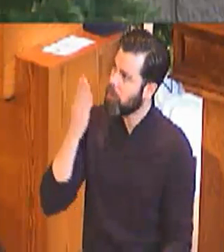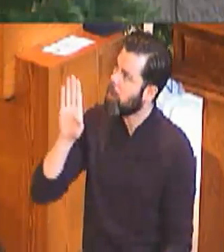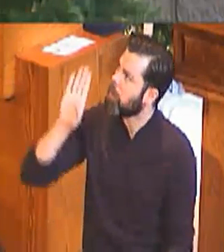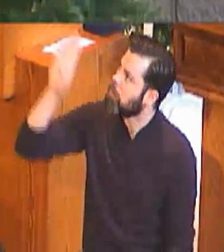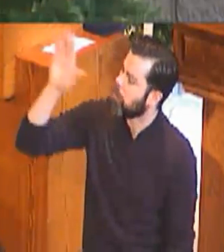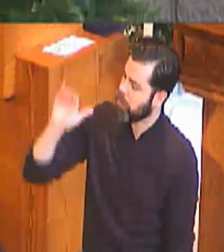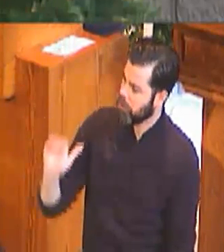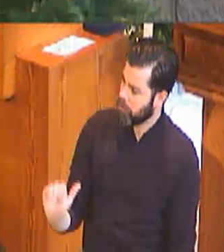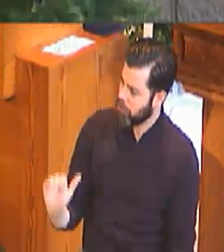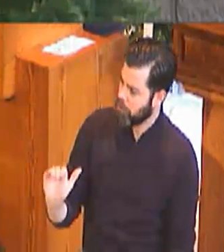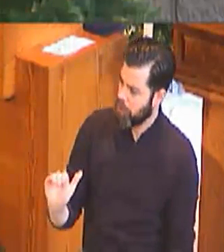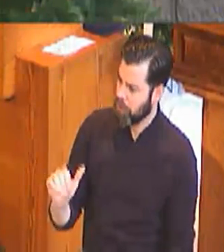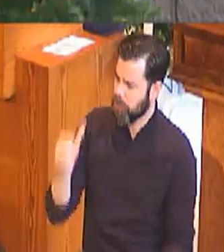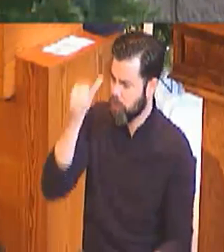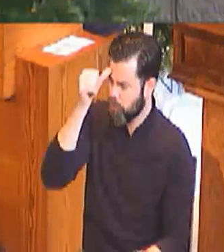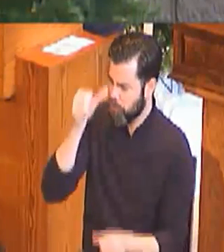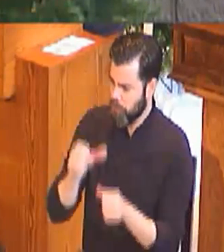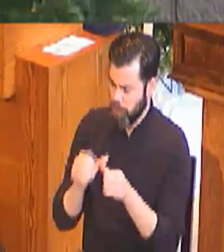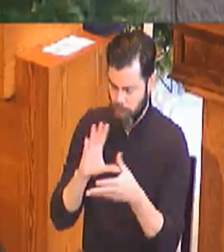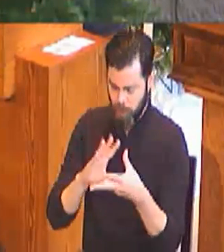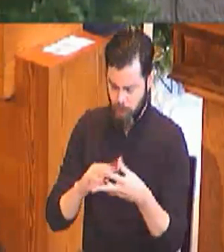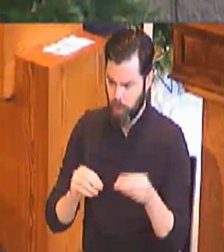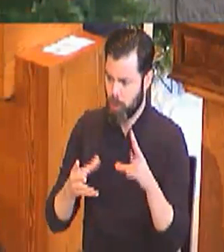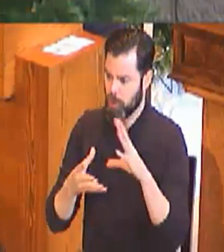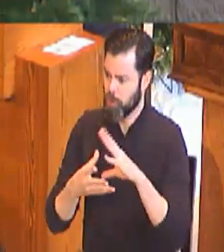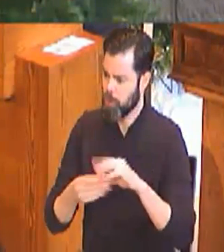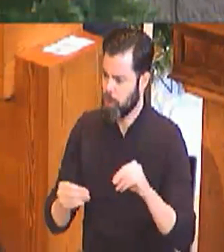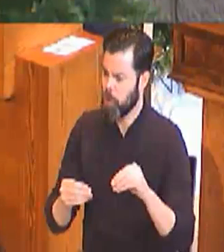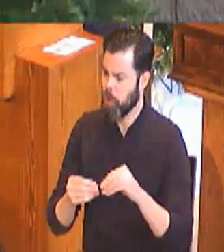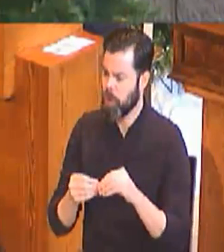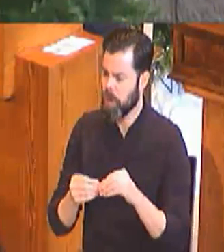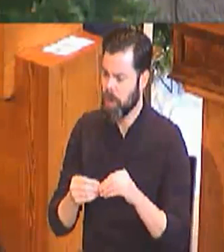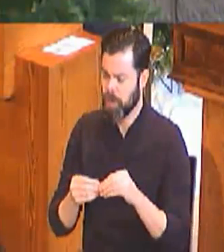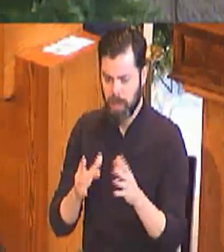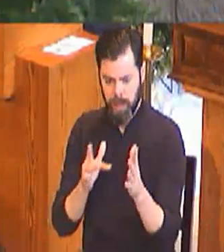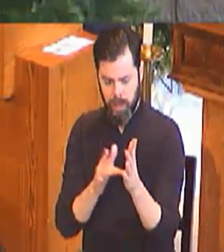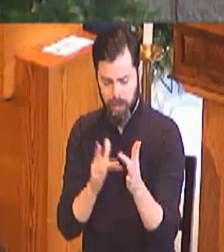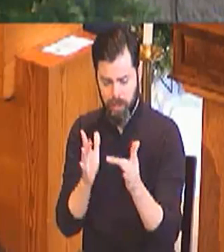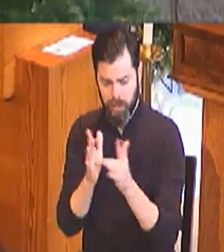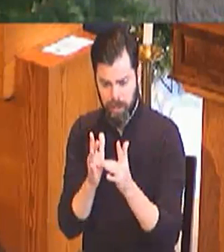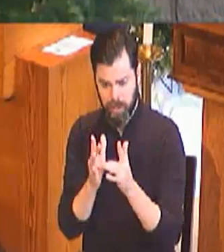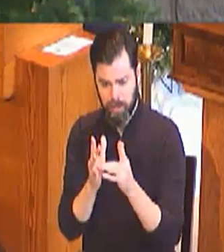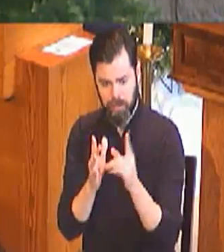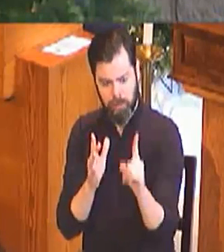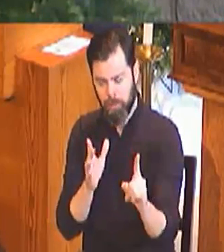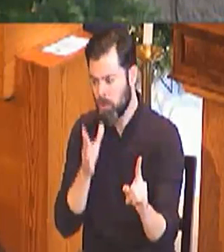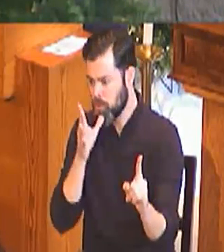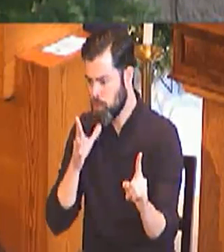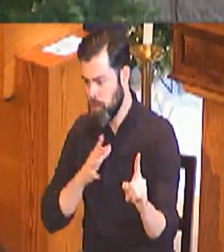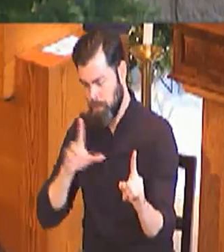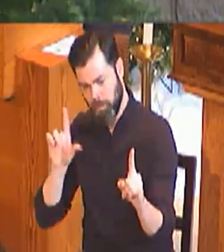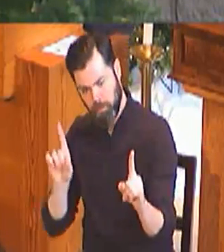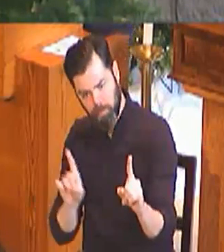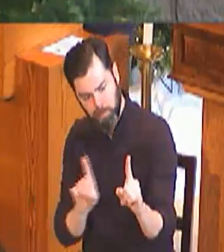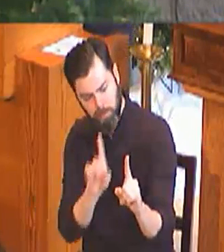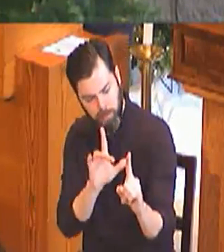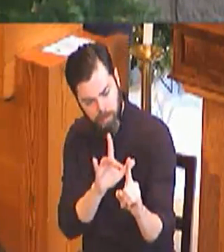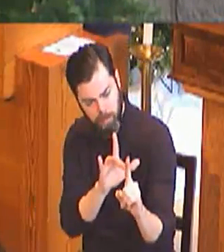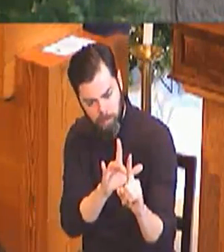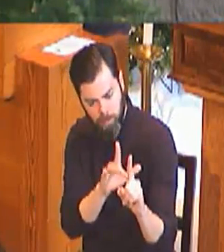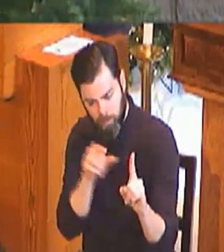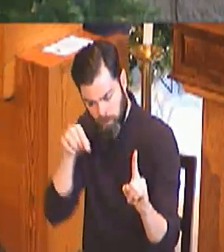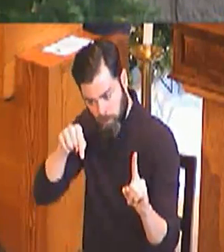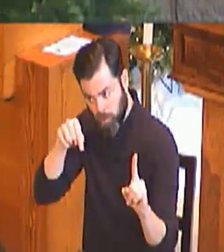I recall the story of the woman who touched the fringe of Jesus' garment and was immediately healed. He said to